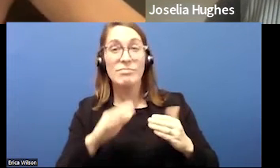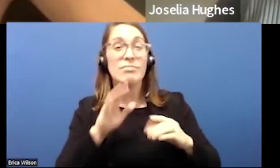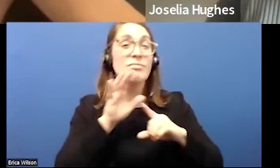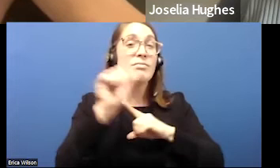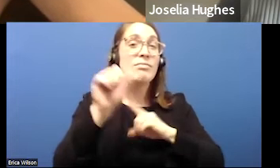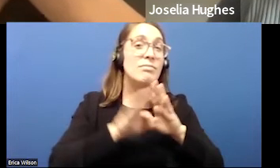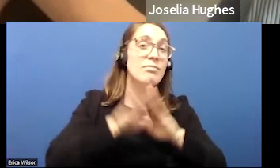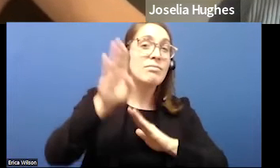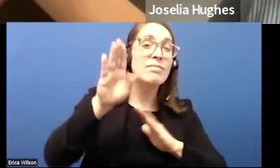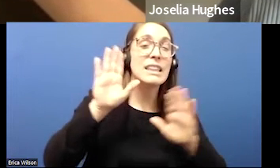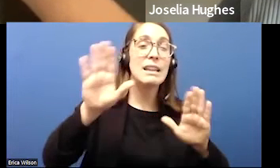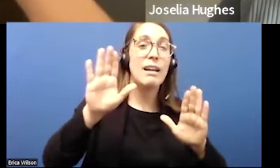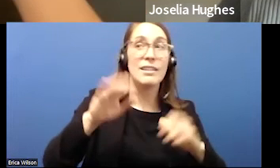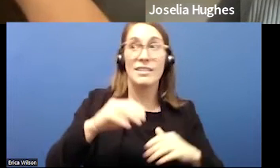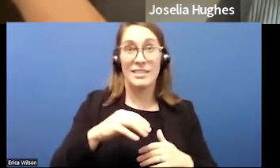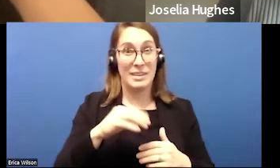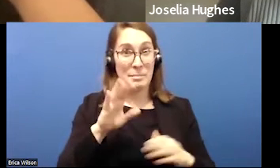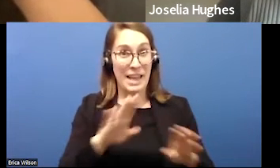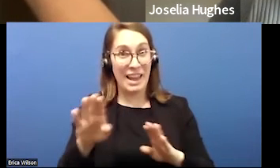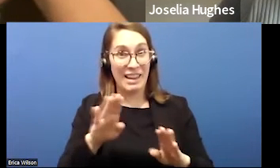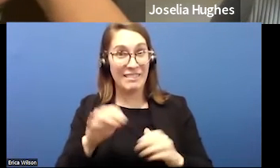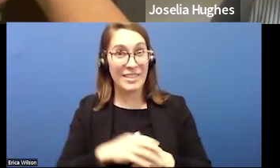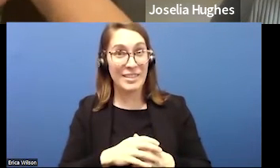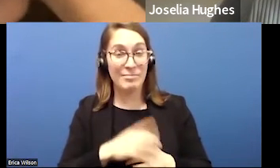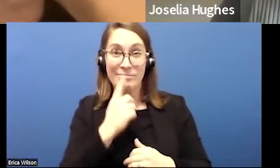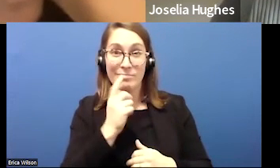reproduce, excel, and behave.